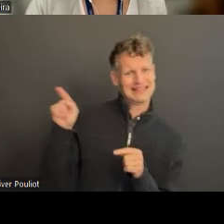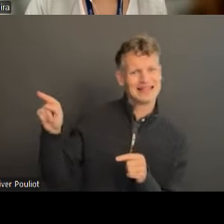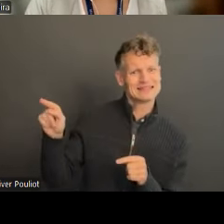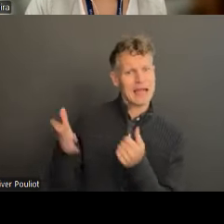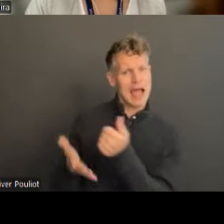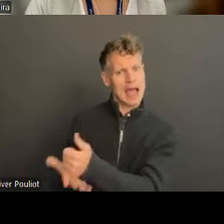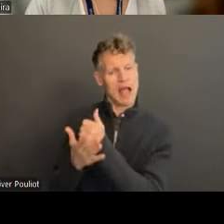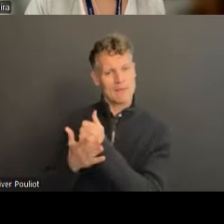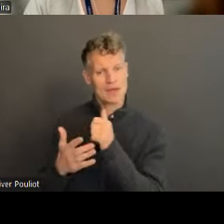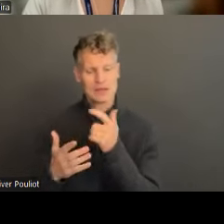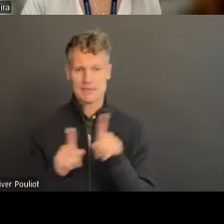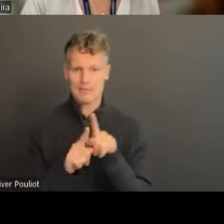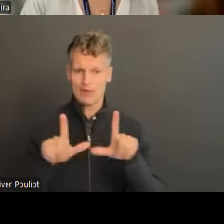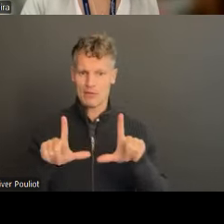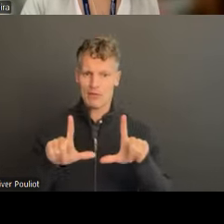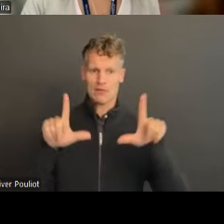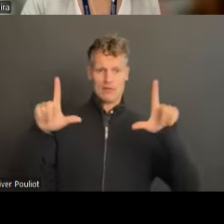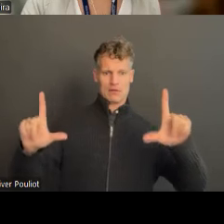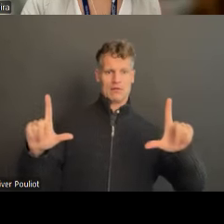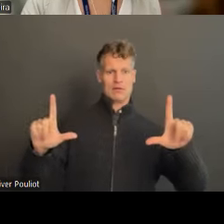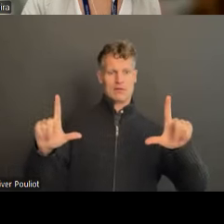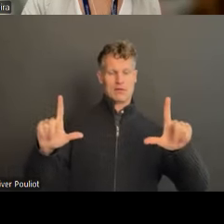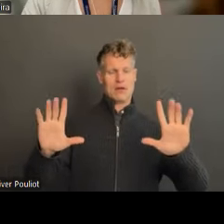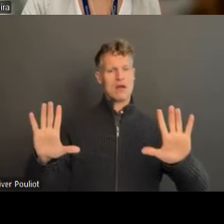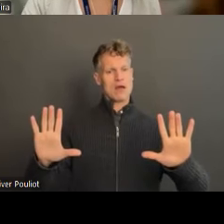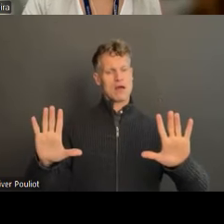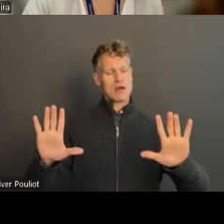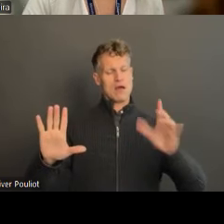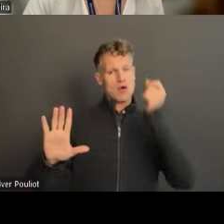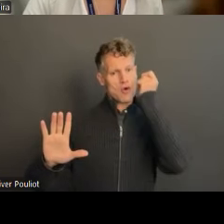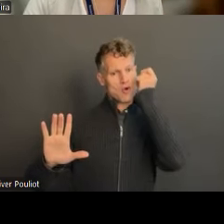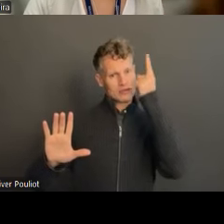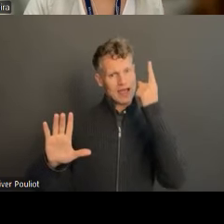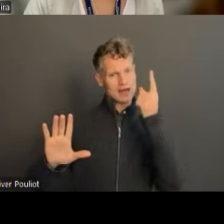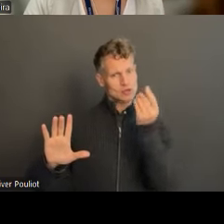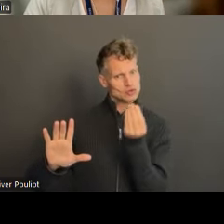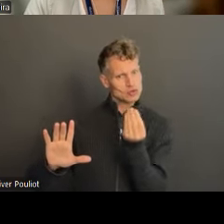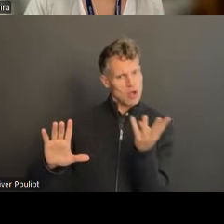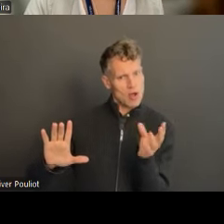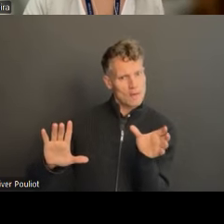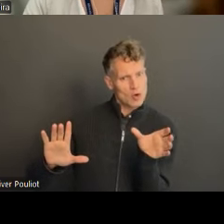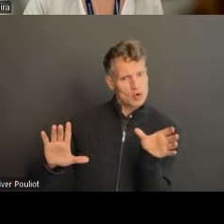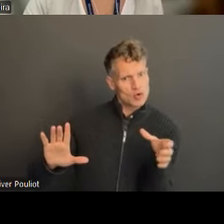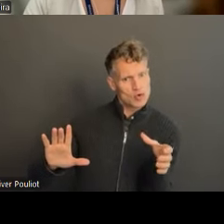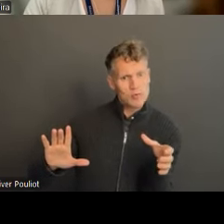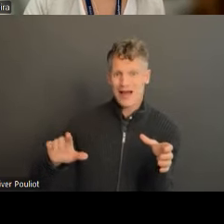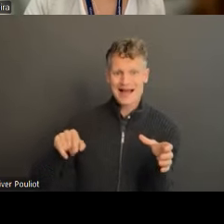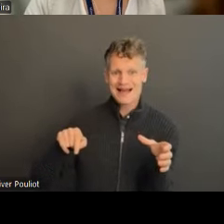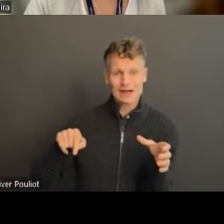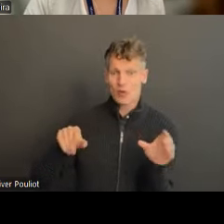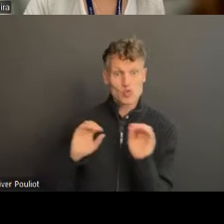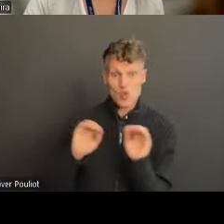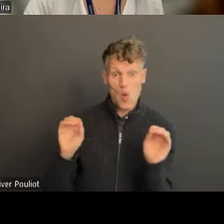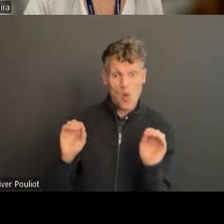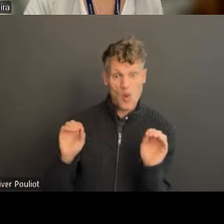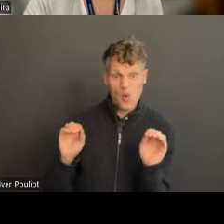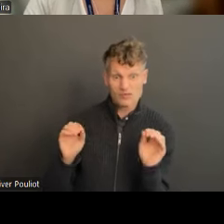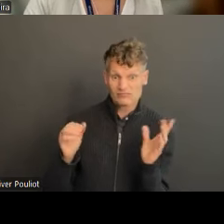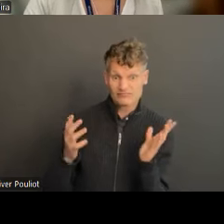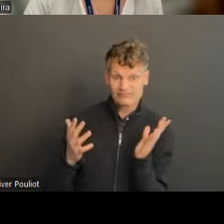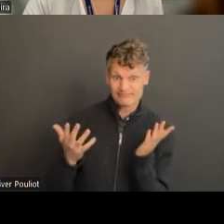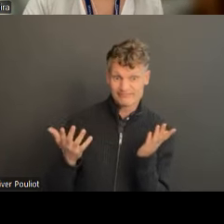you see that some subpopulations do not have access to these strategies, or if the strategies are